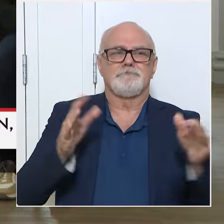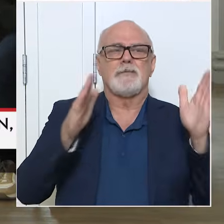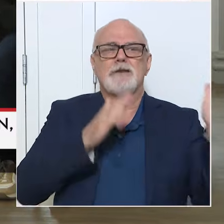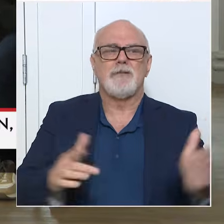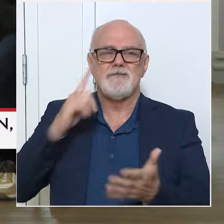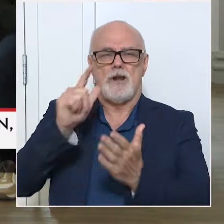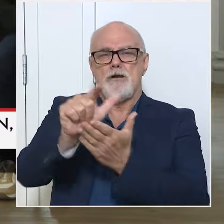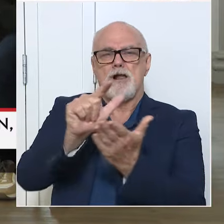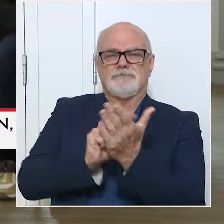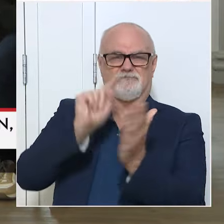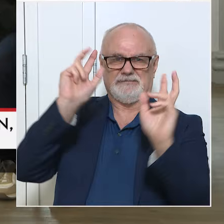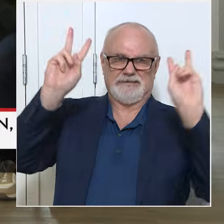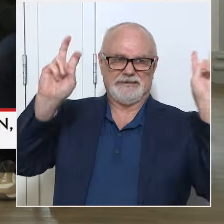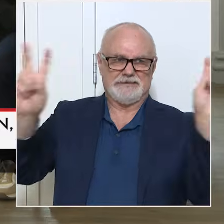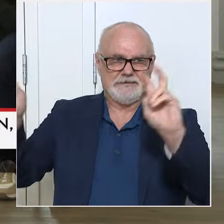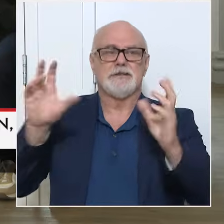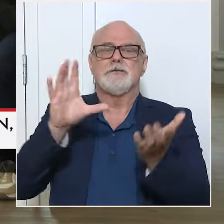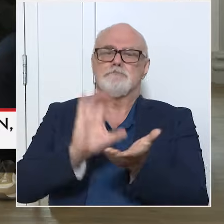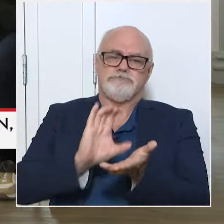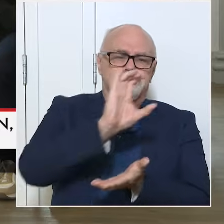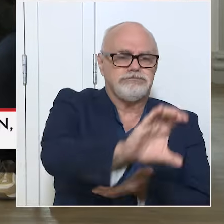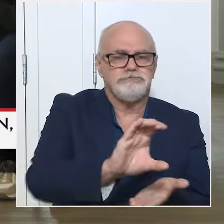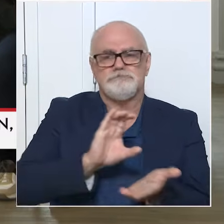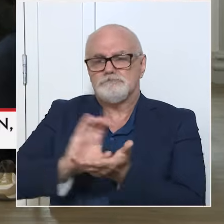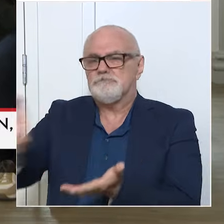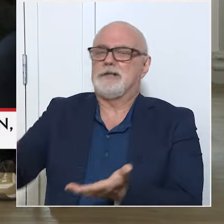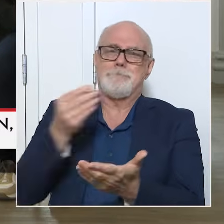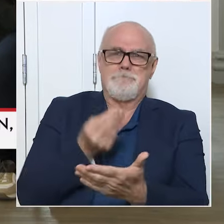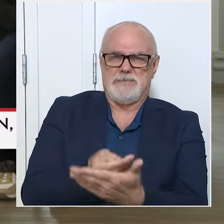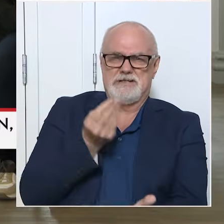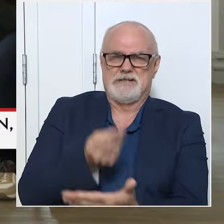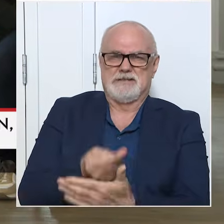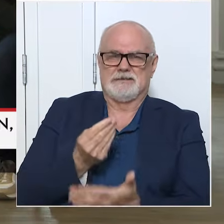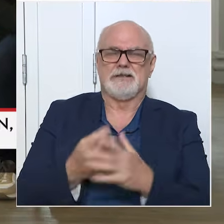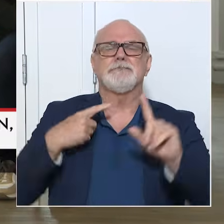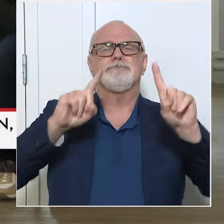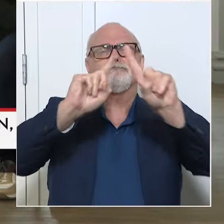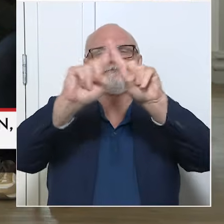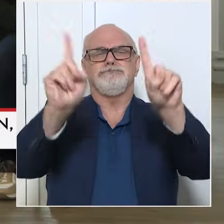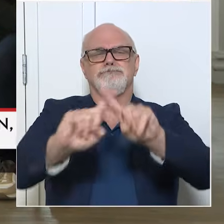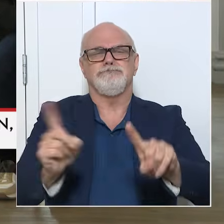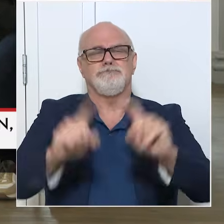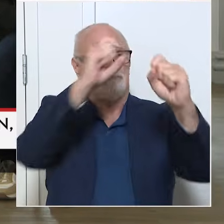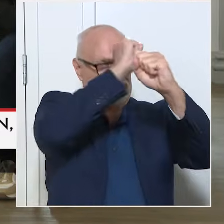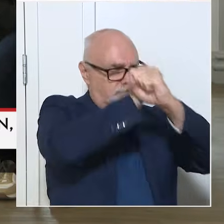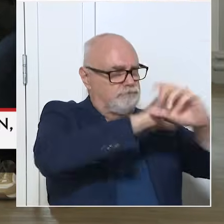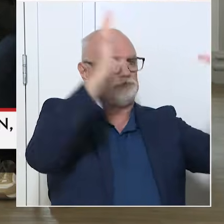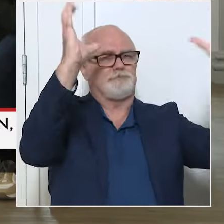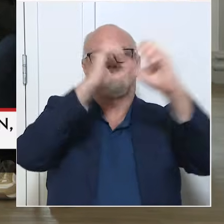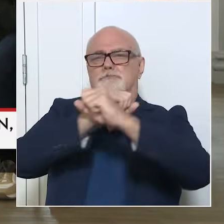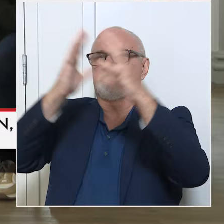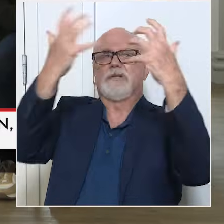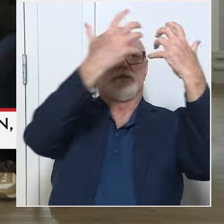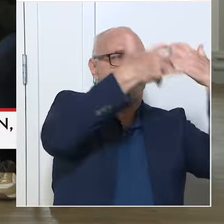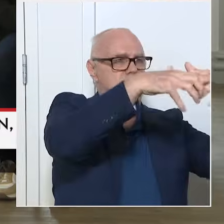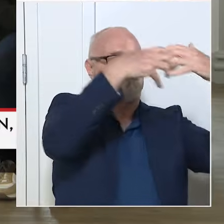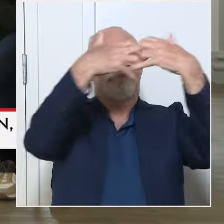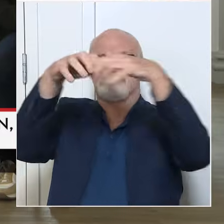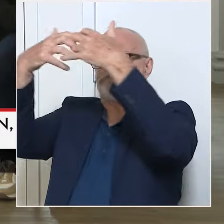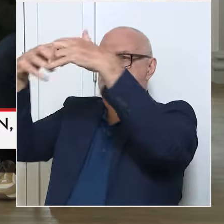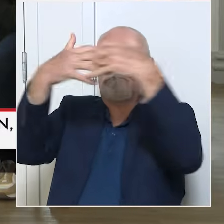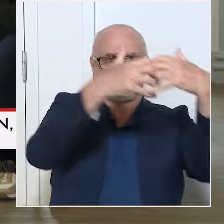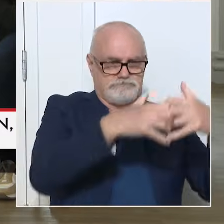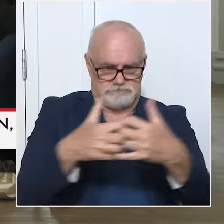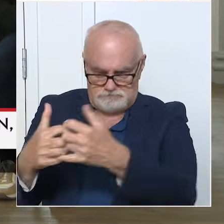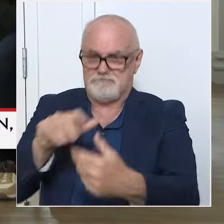that supports this vision, from streamlining development processes so that we can get more development going, to expanding opportunities